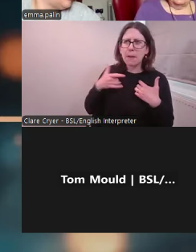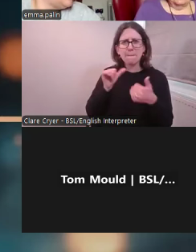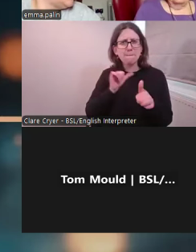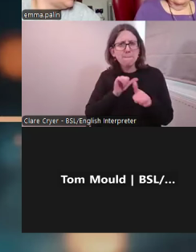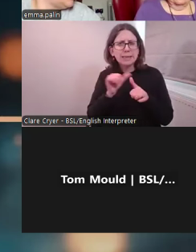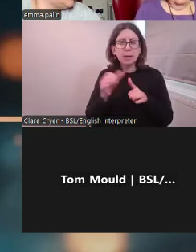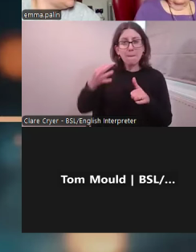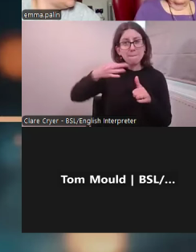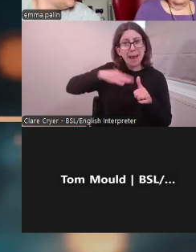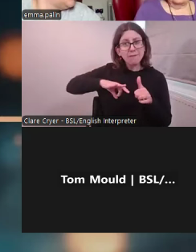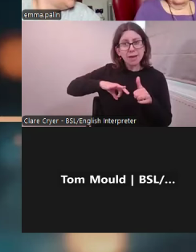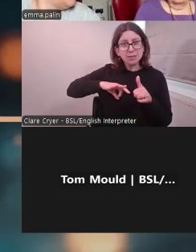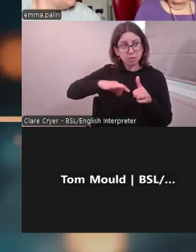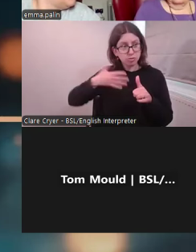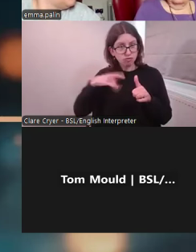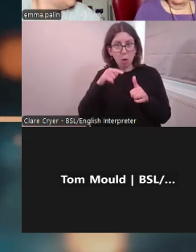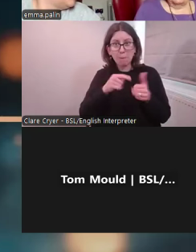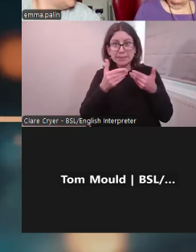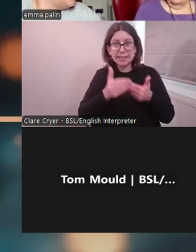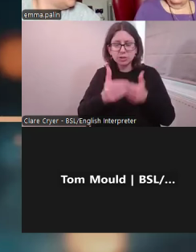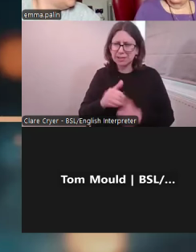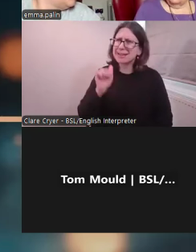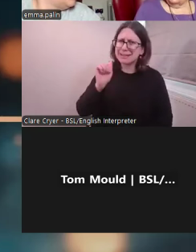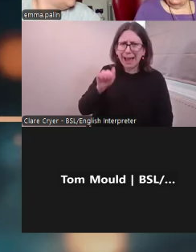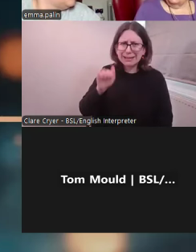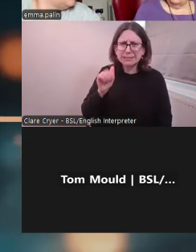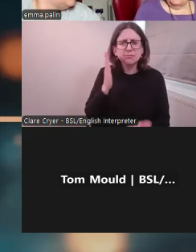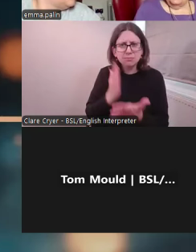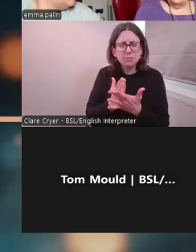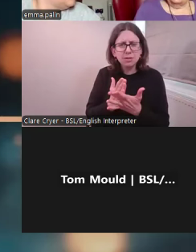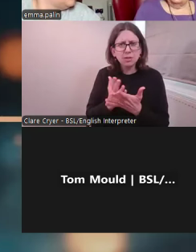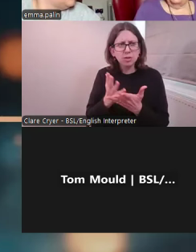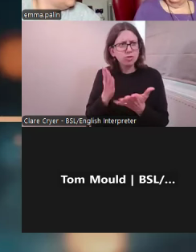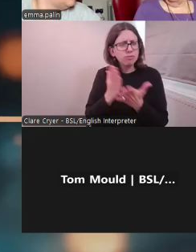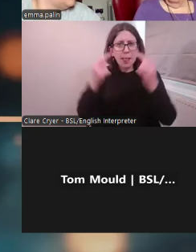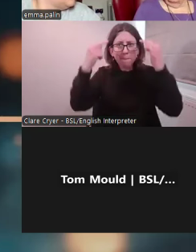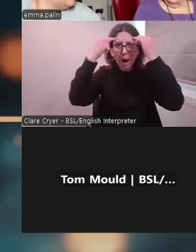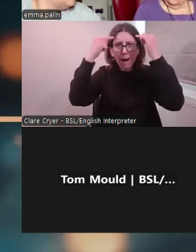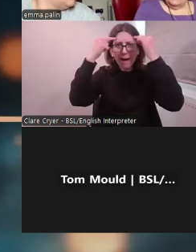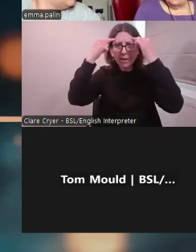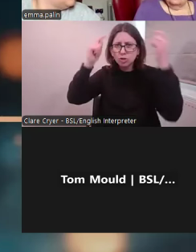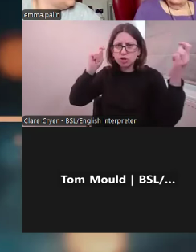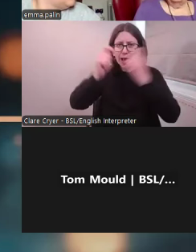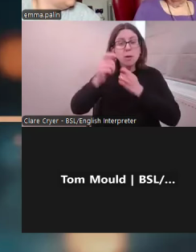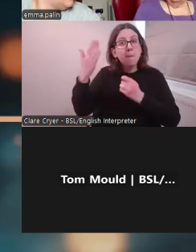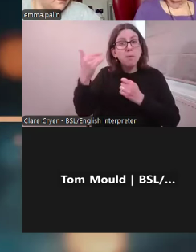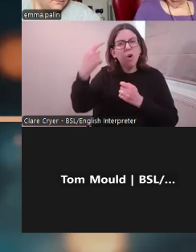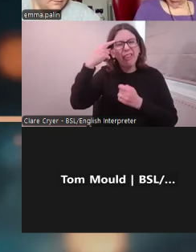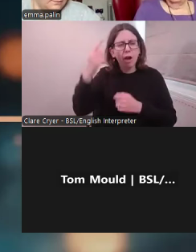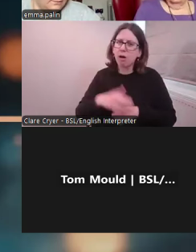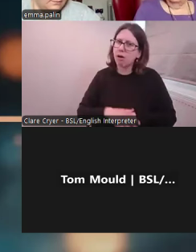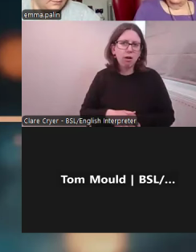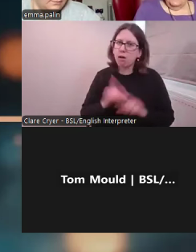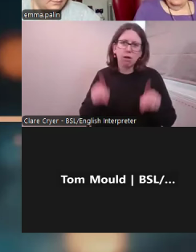these creative sessions? Yes, because it just changes your mindset. You think you can't do it with